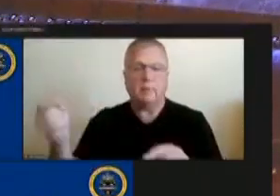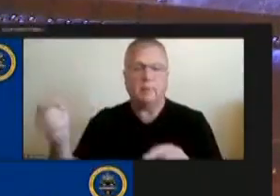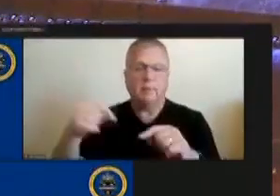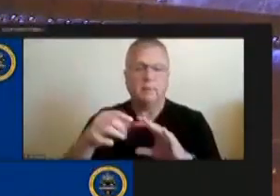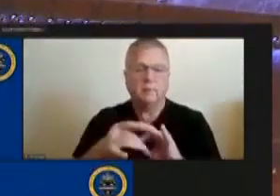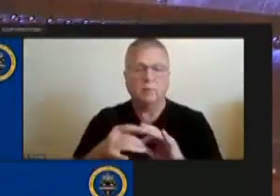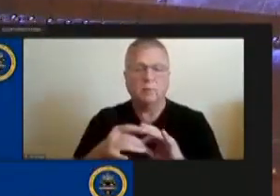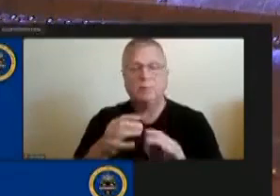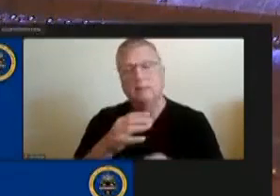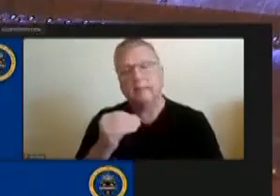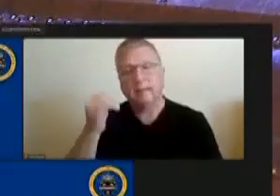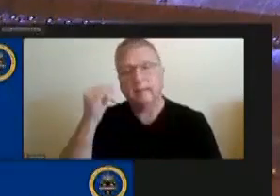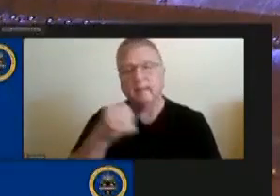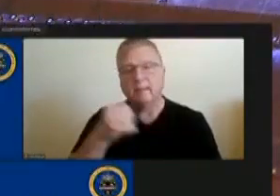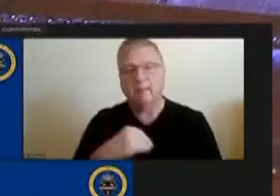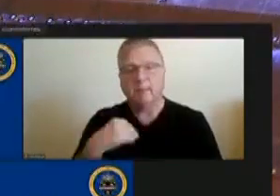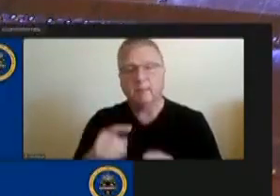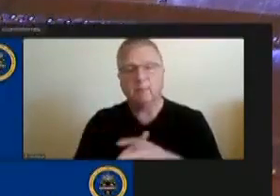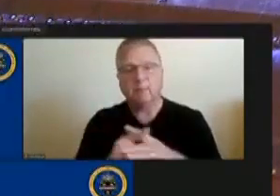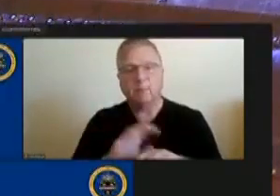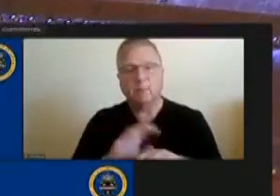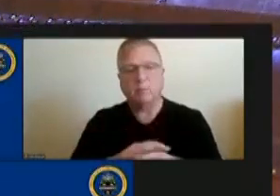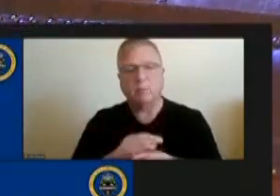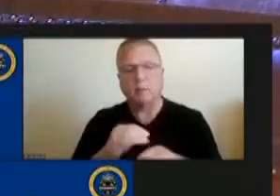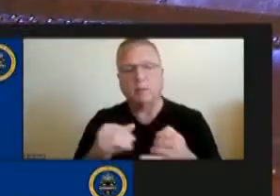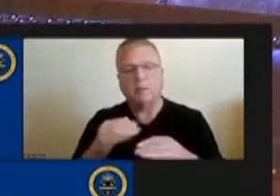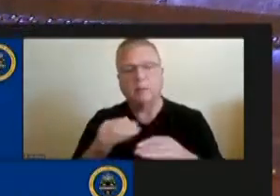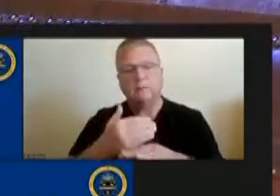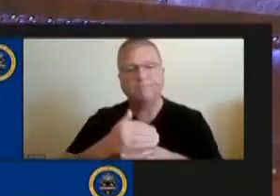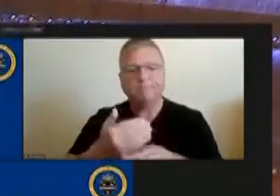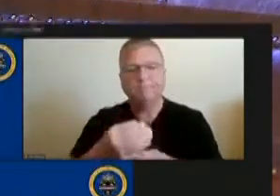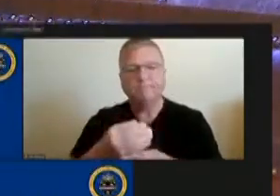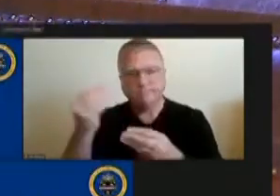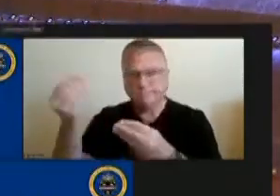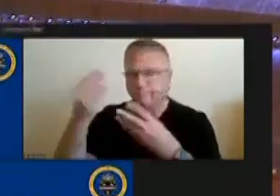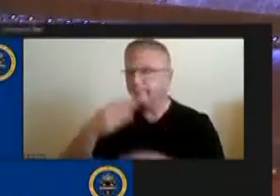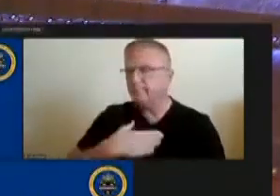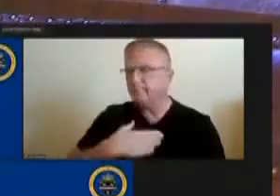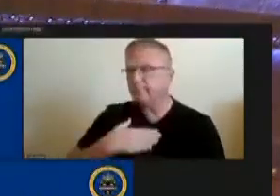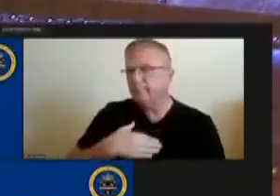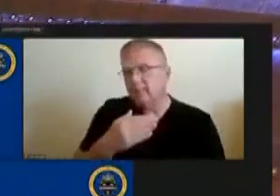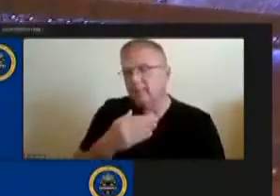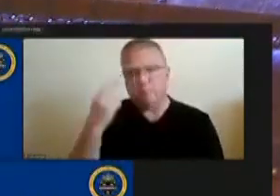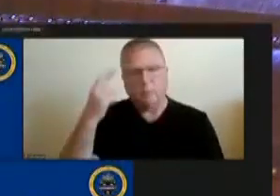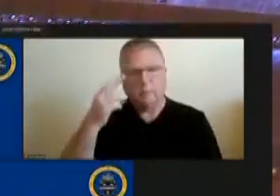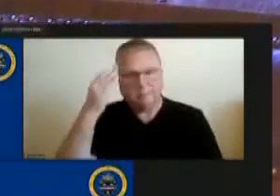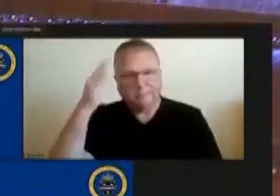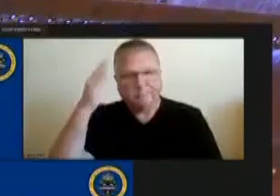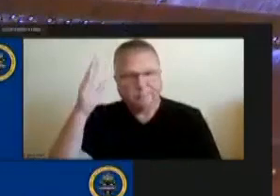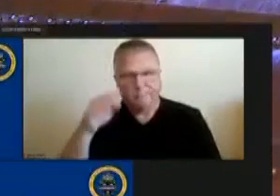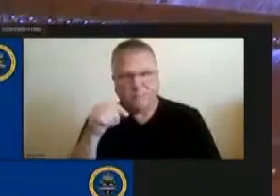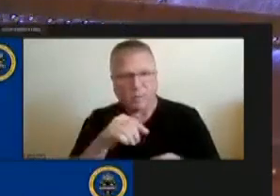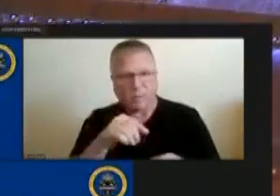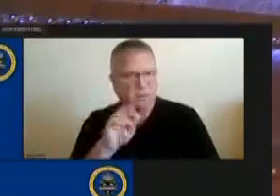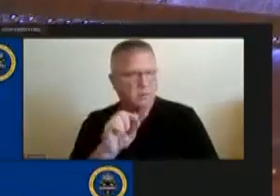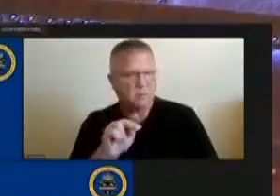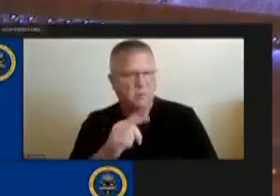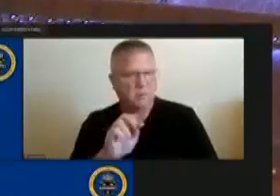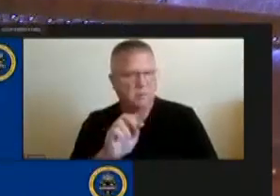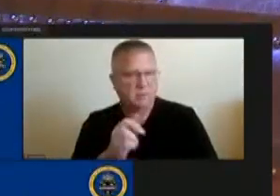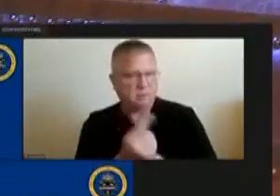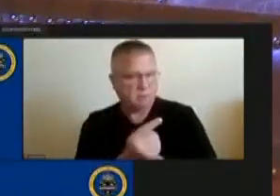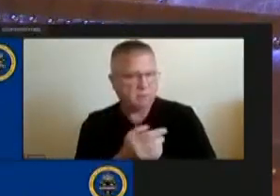any members show up online, someone please tell me, because I can't, for some reason, I can't tell on this version, I think, right, Bill?